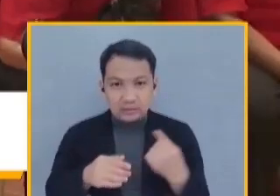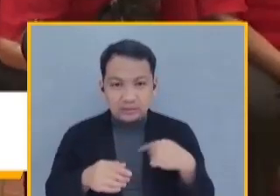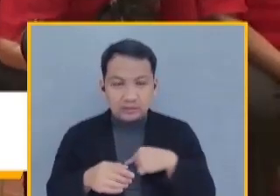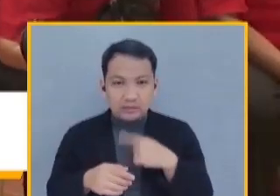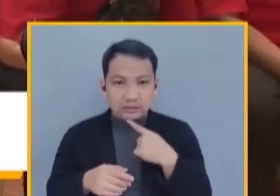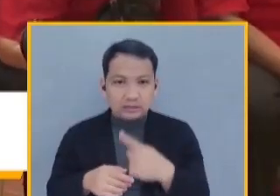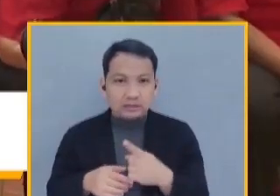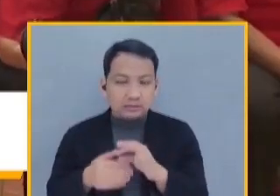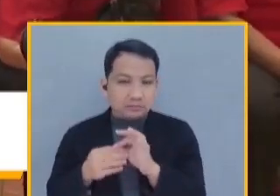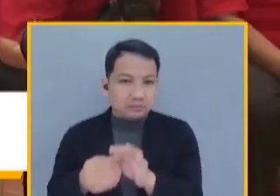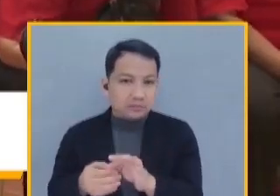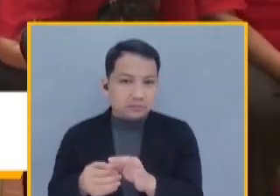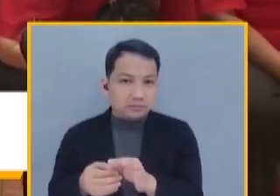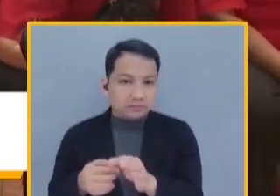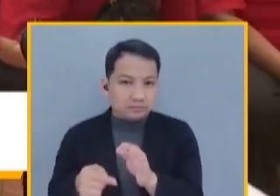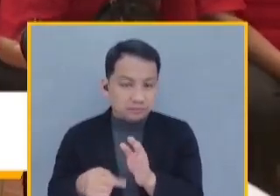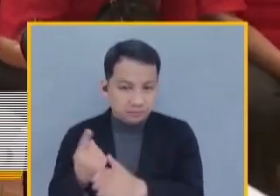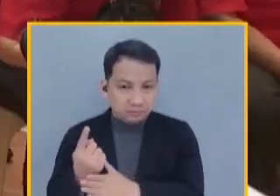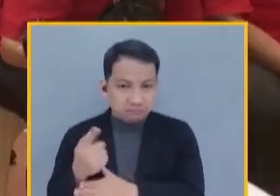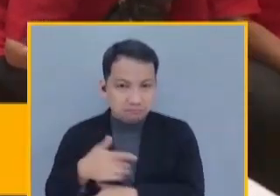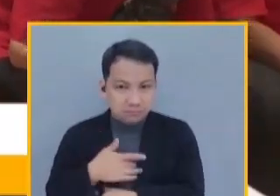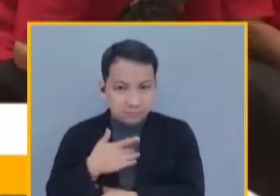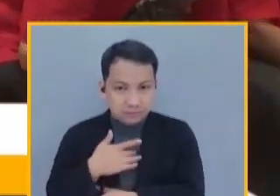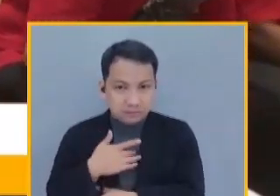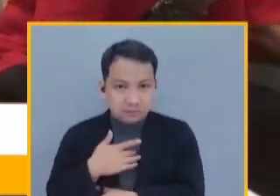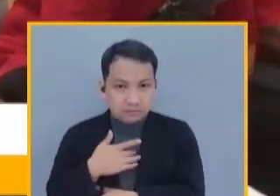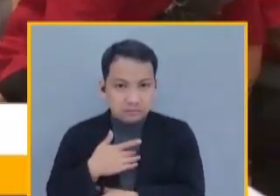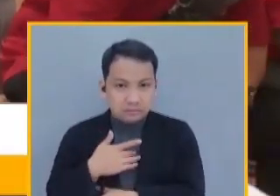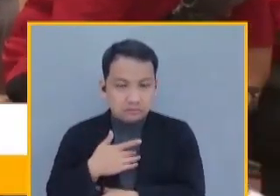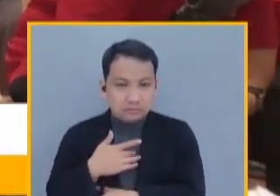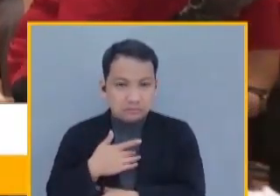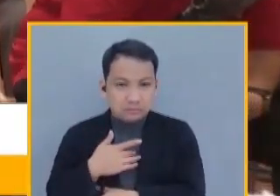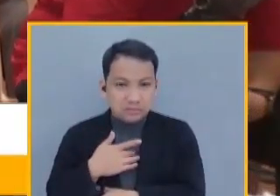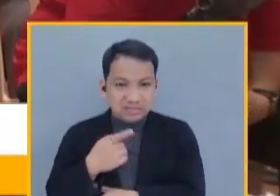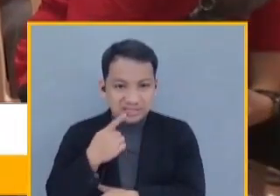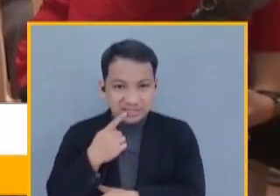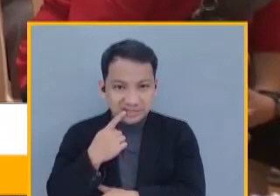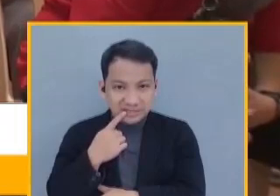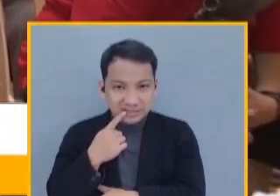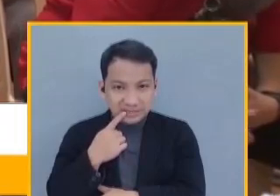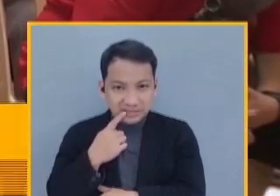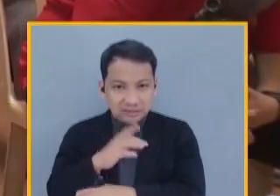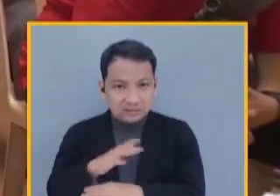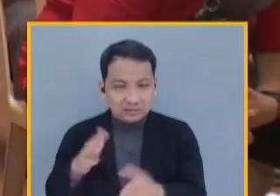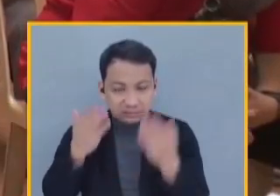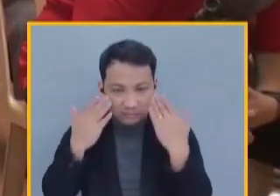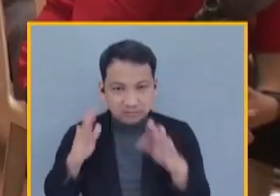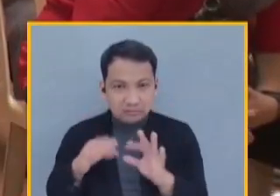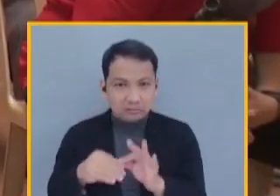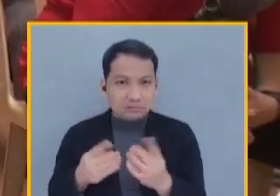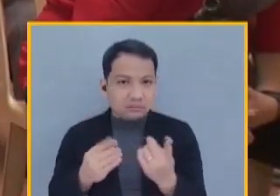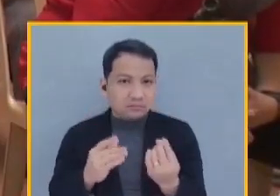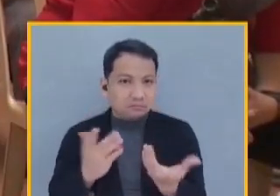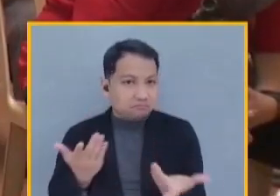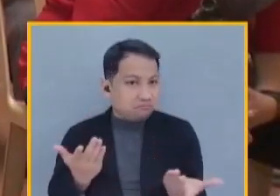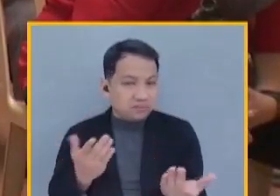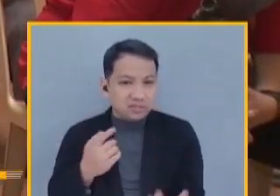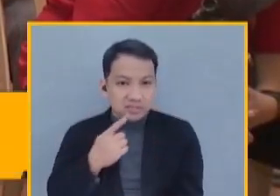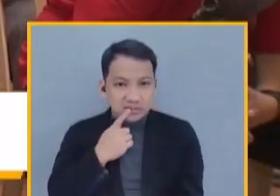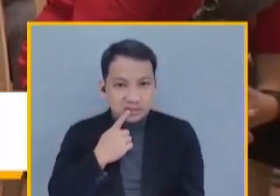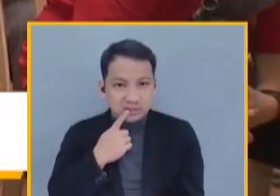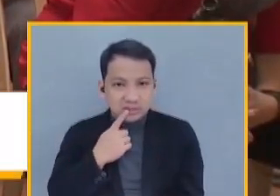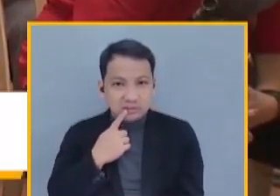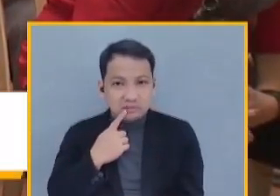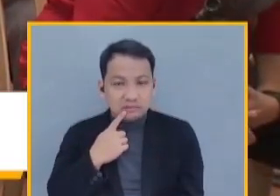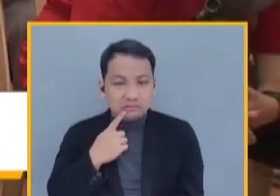sometimes they they feel P of the teeth no we don't know what to do because it's for exraction and